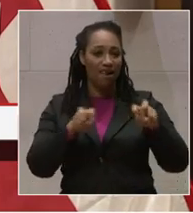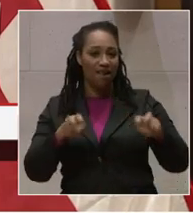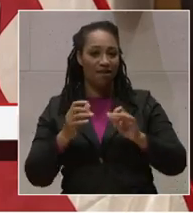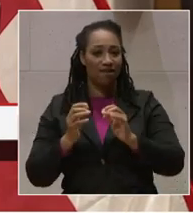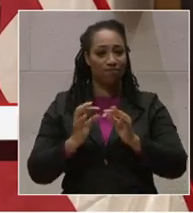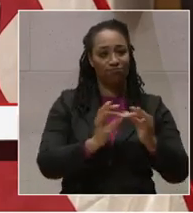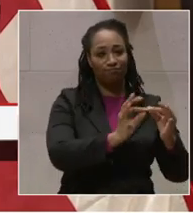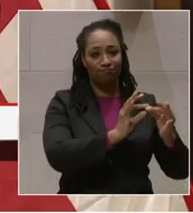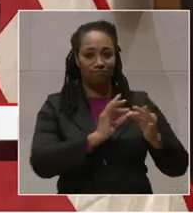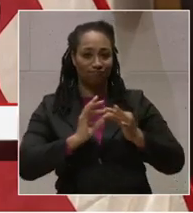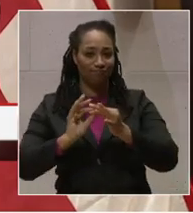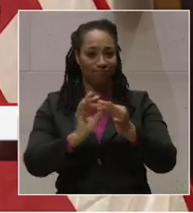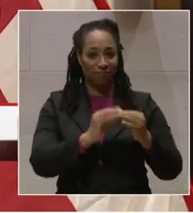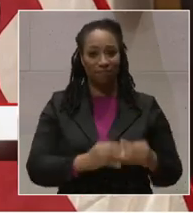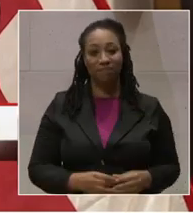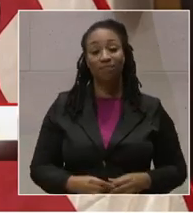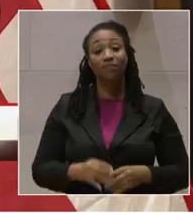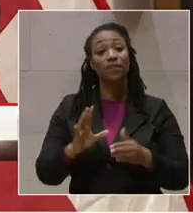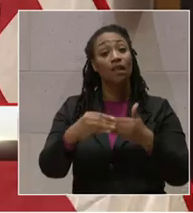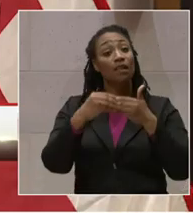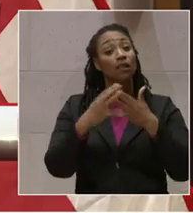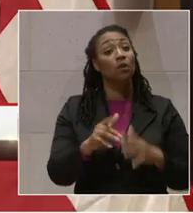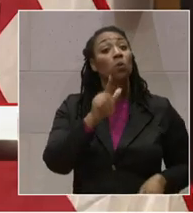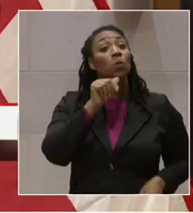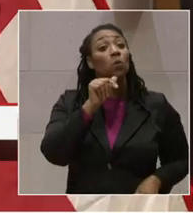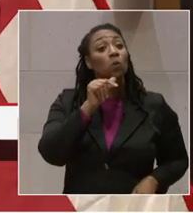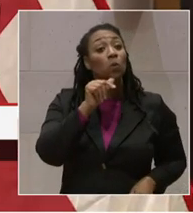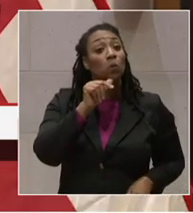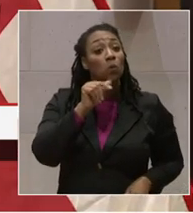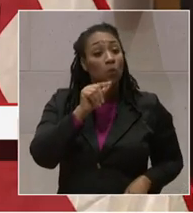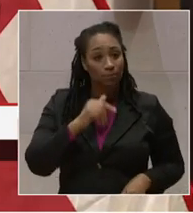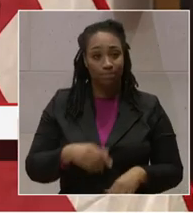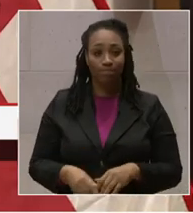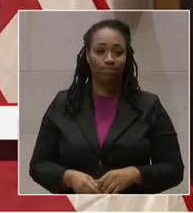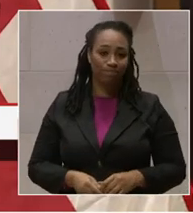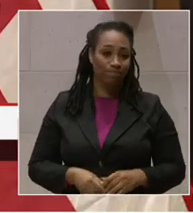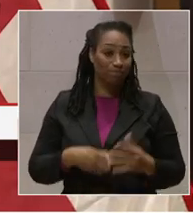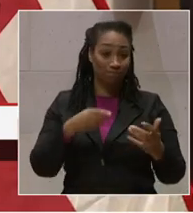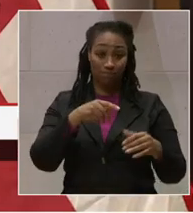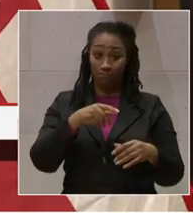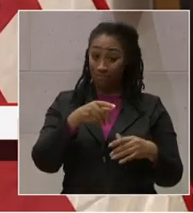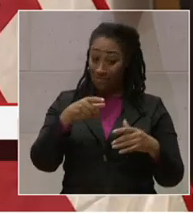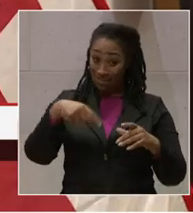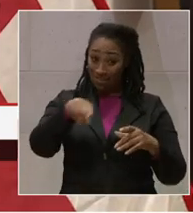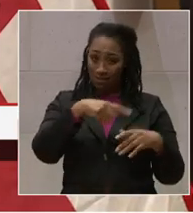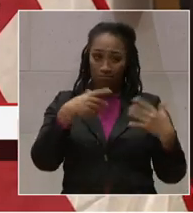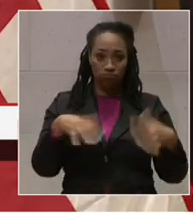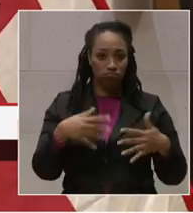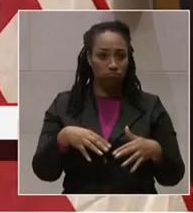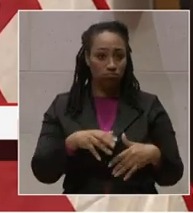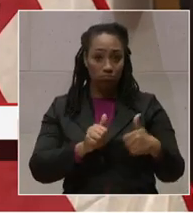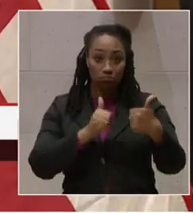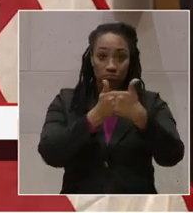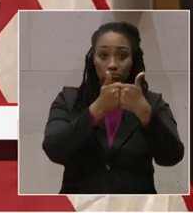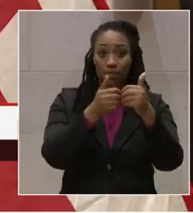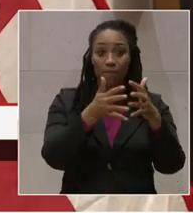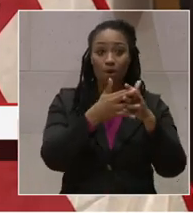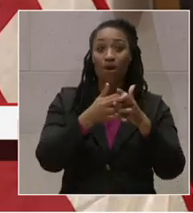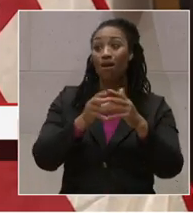challenged America as well as challenged the residents of D.C. To tackle this issue of